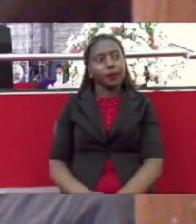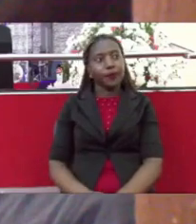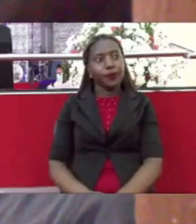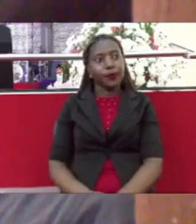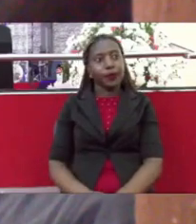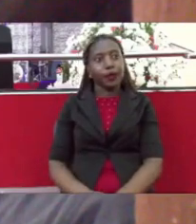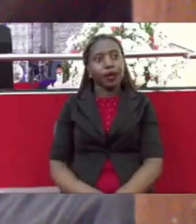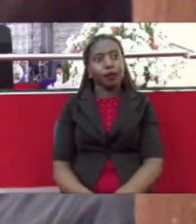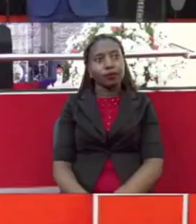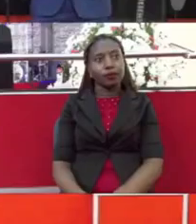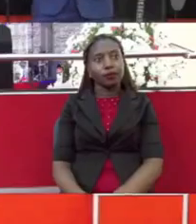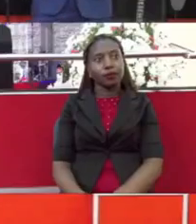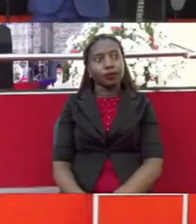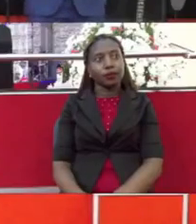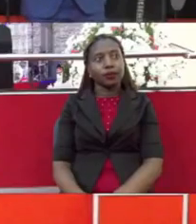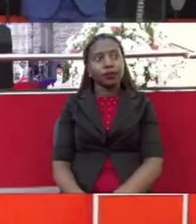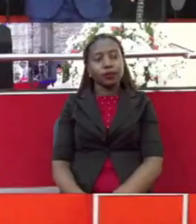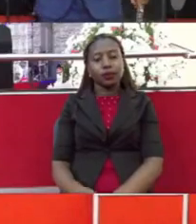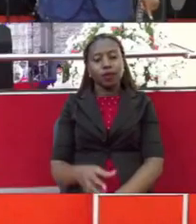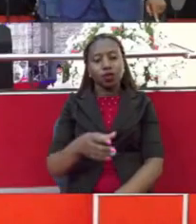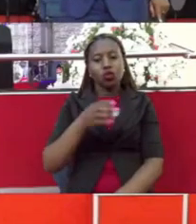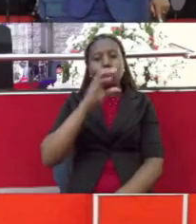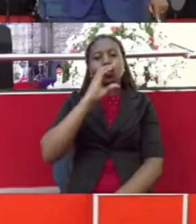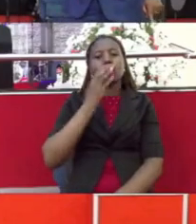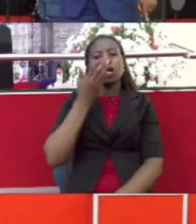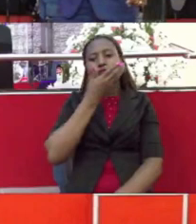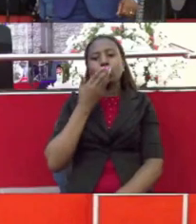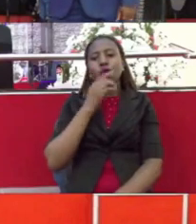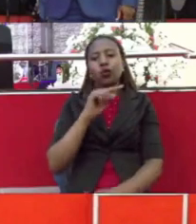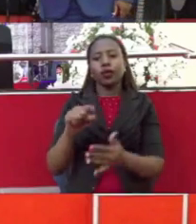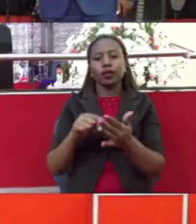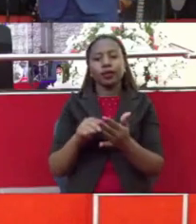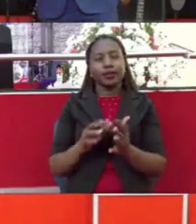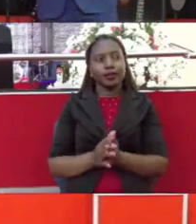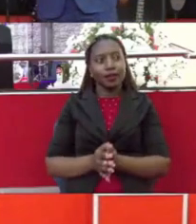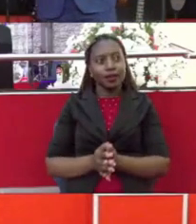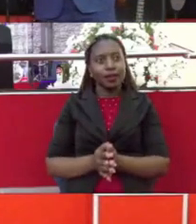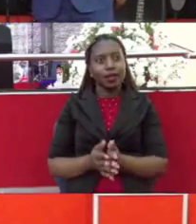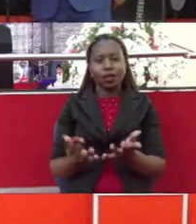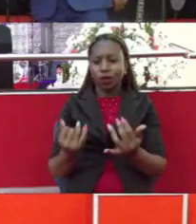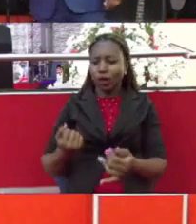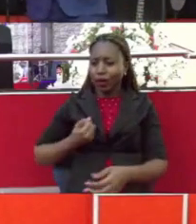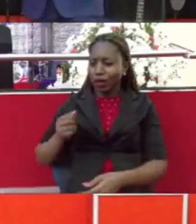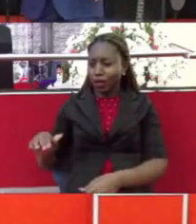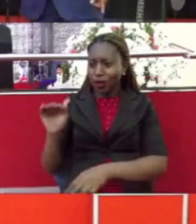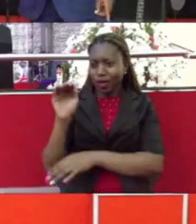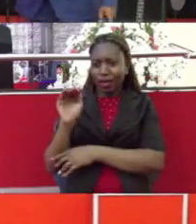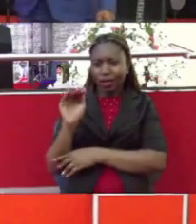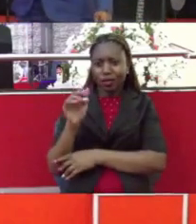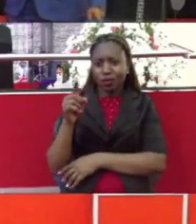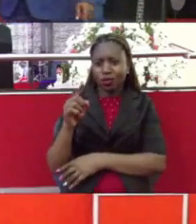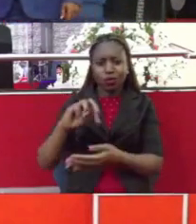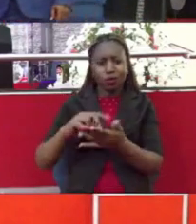akamwambia binti. Drink this oil. Ebu kunywa mafuta hii. Then the girl asked, "Mom, what do you mean?" Kamuliza mama,